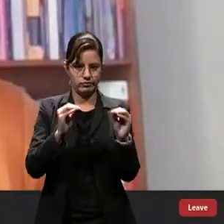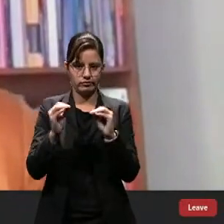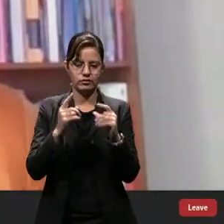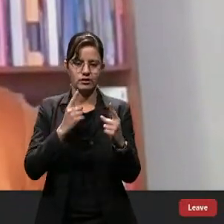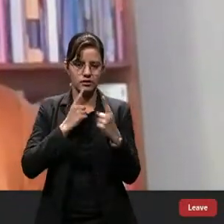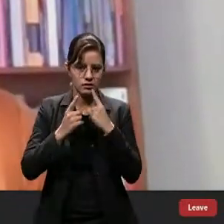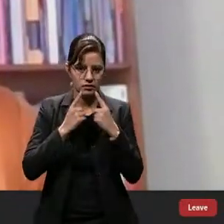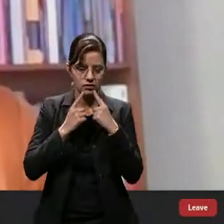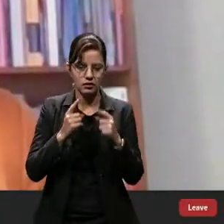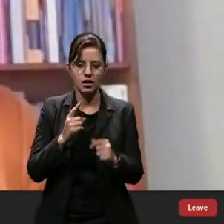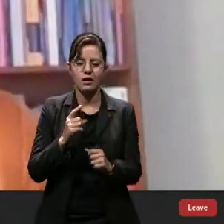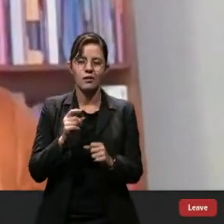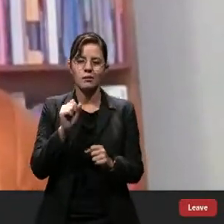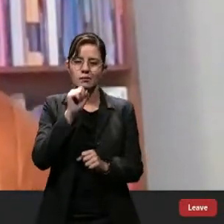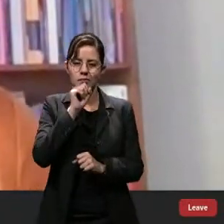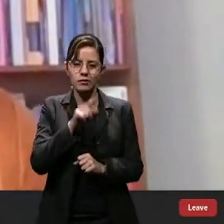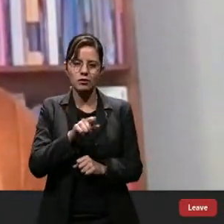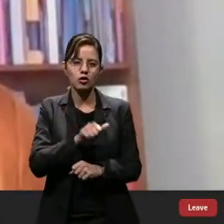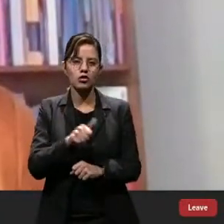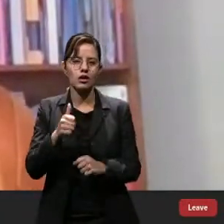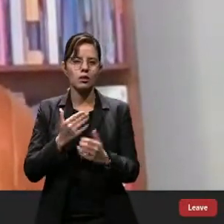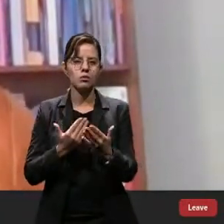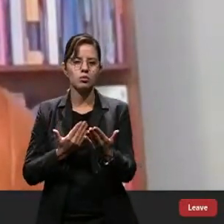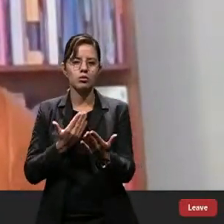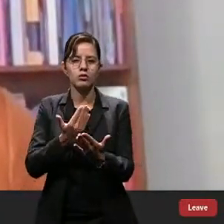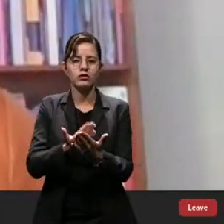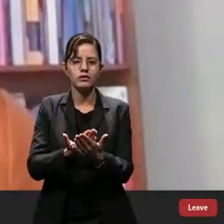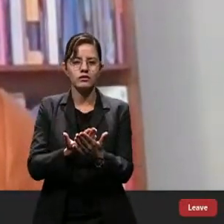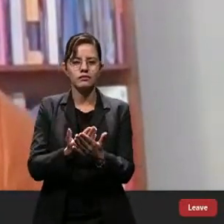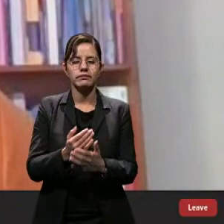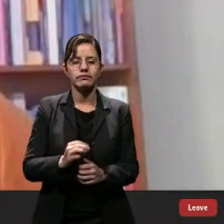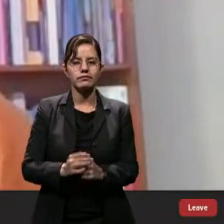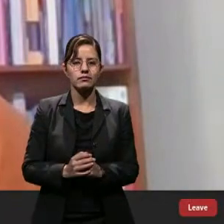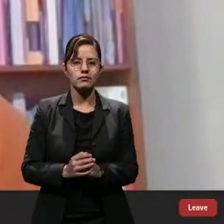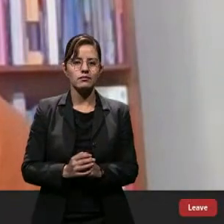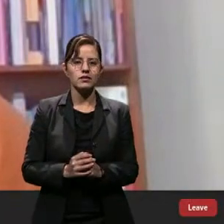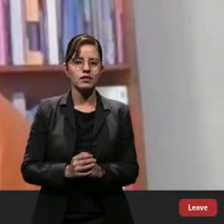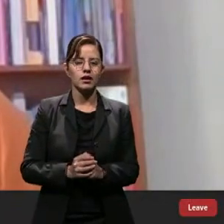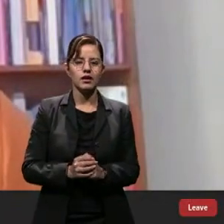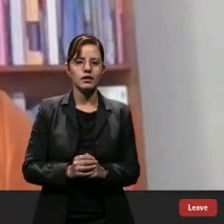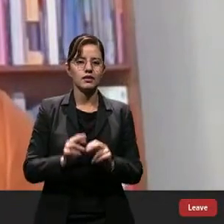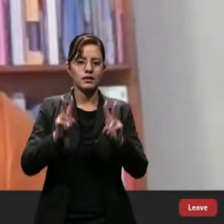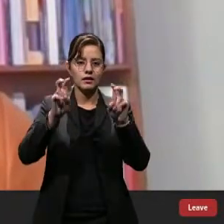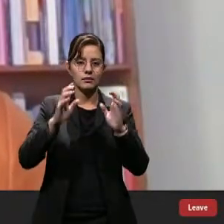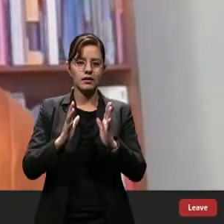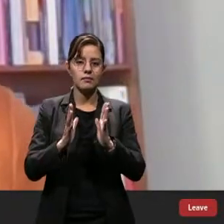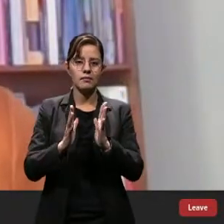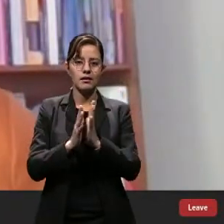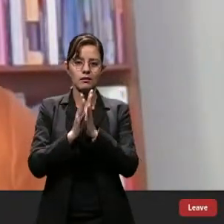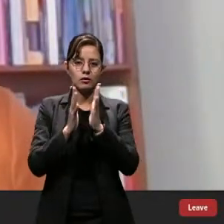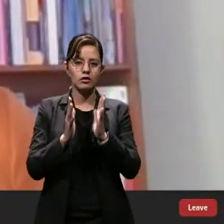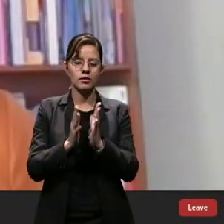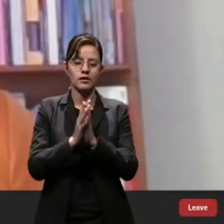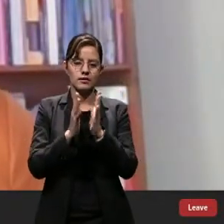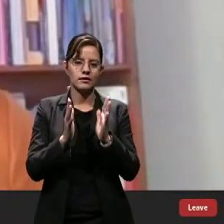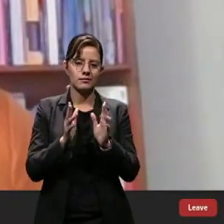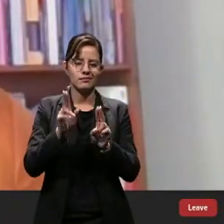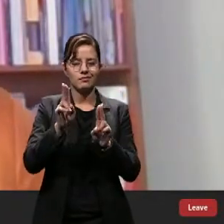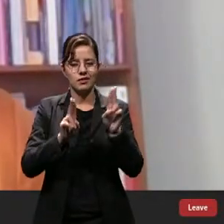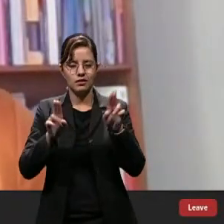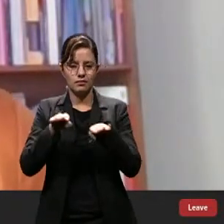Also with a proposal of a new horizon that is called parity